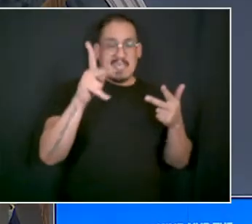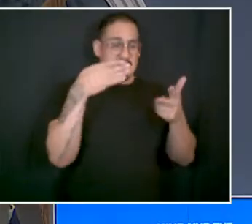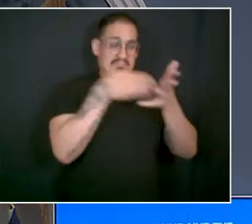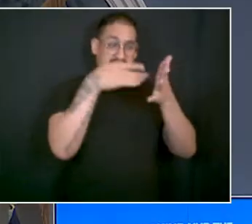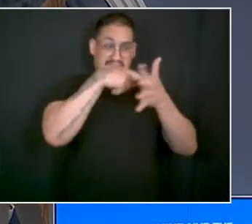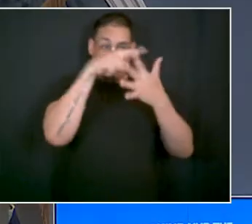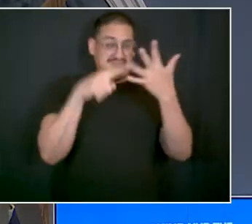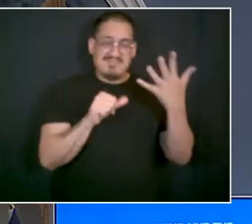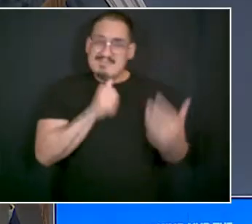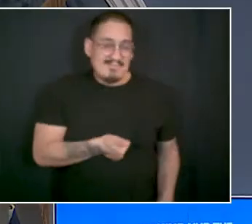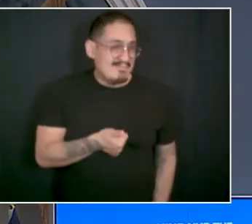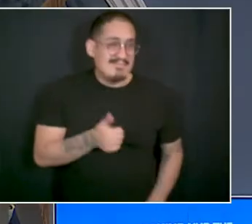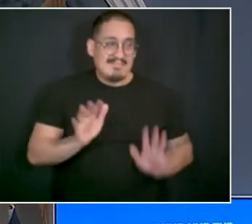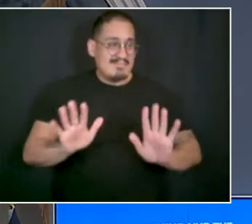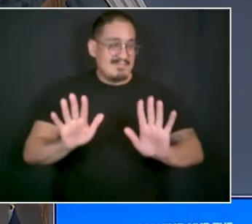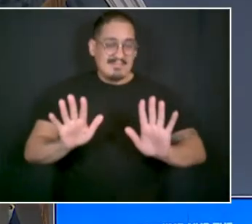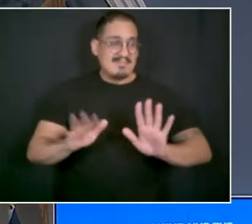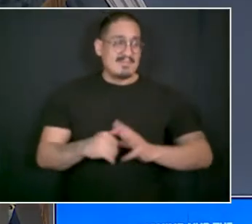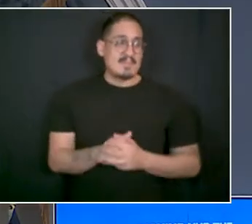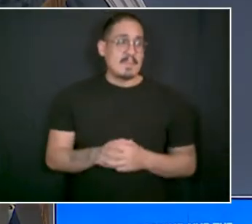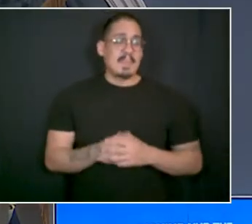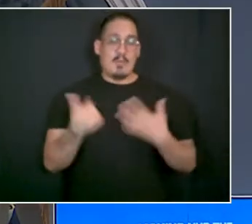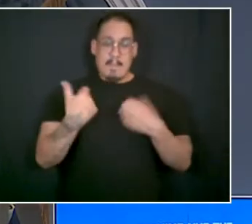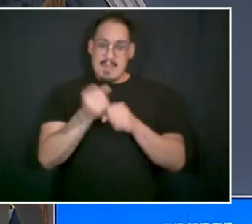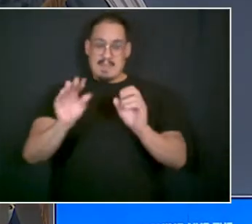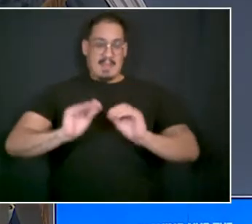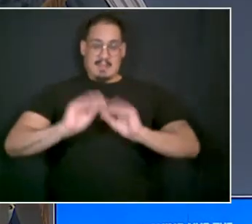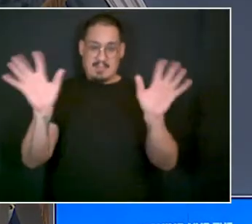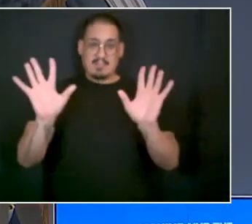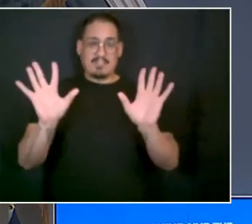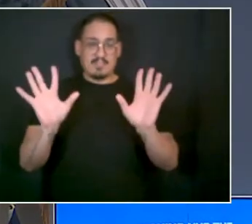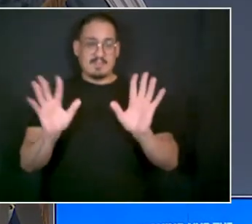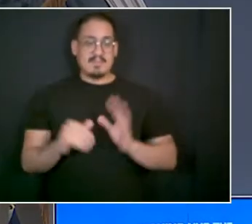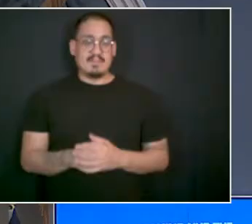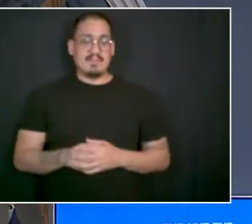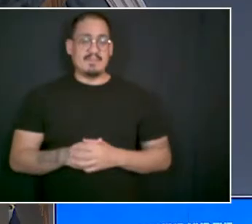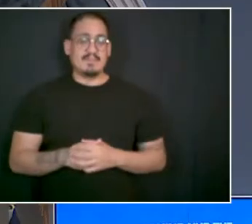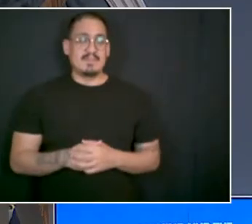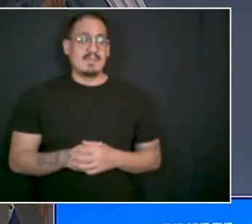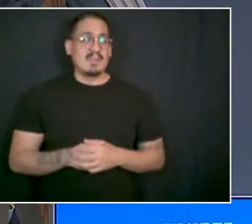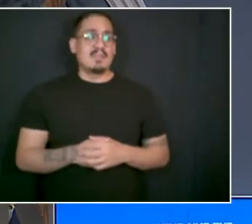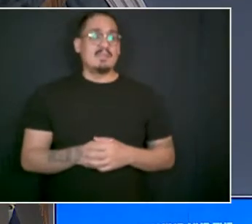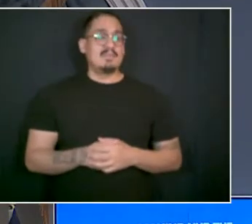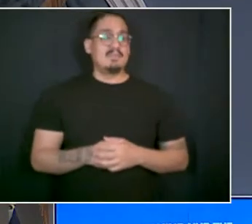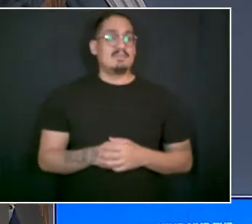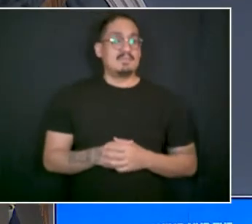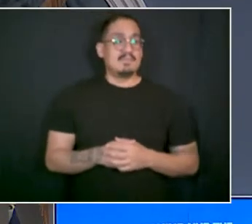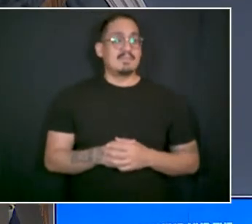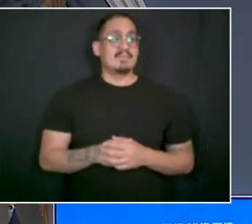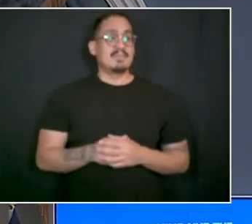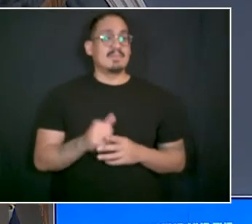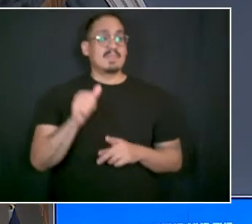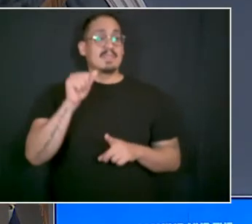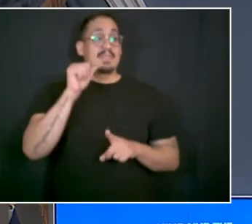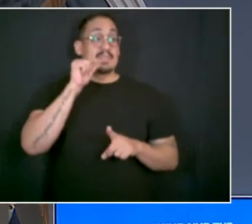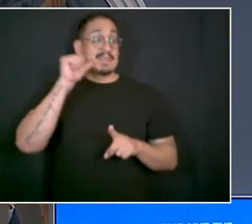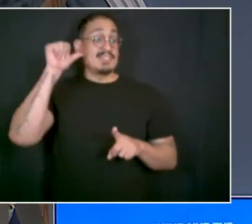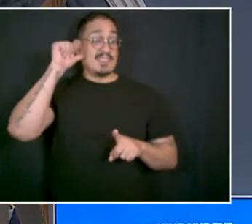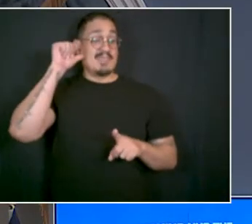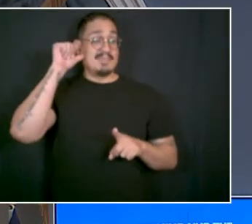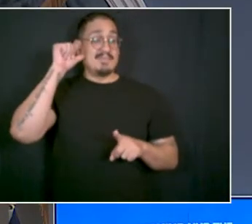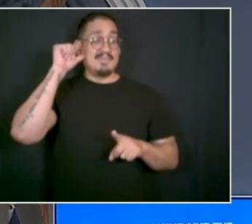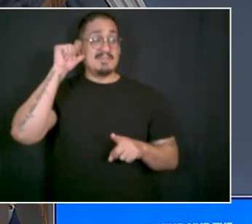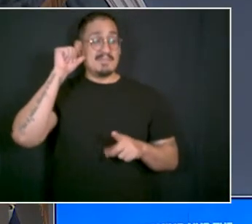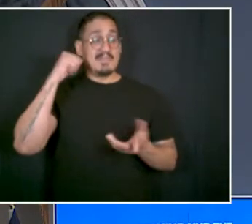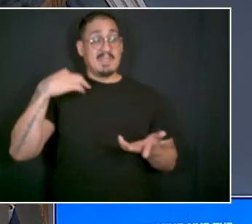that everyone was speaking out yesterday about the mayoral candidates, about Governor Cuomo handling the nursing homes? Yeah. Do you